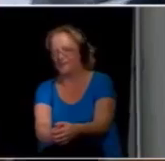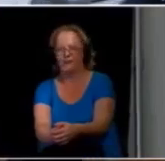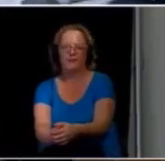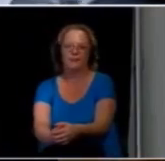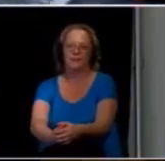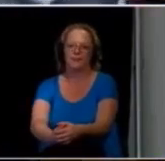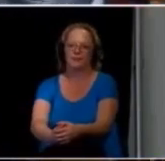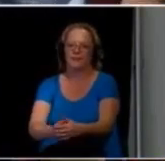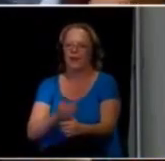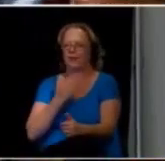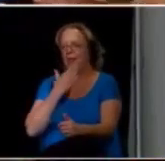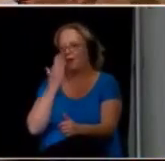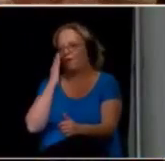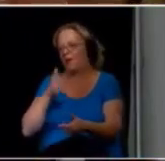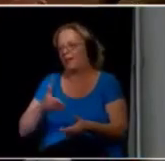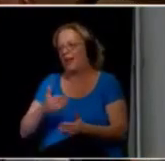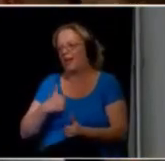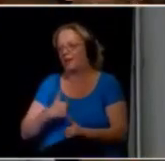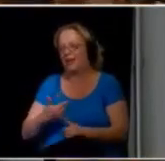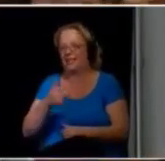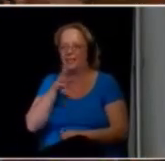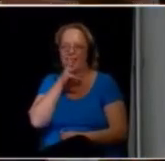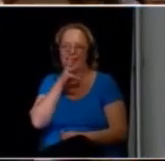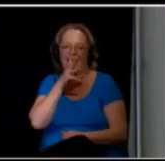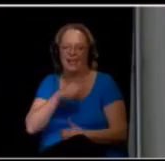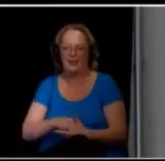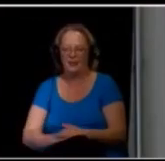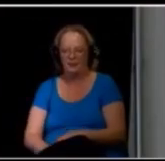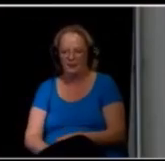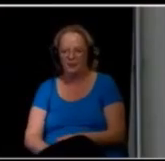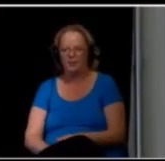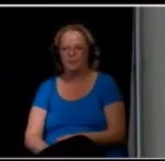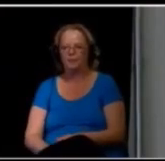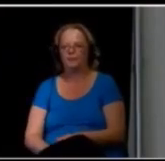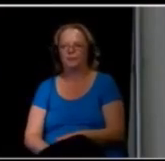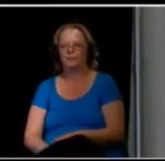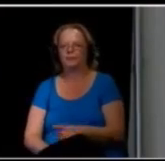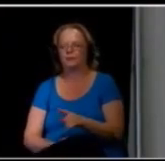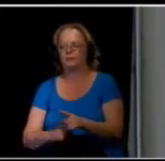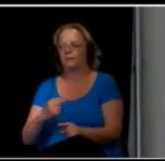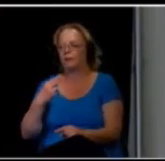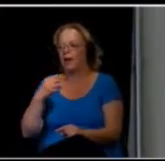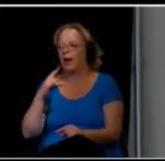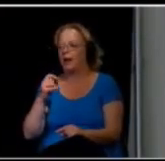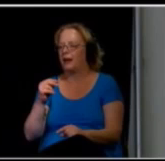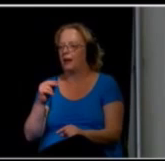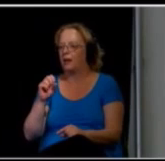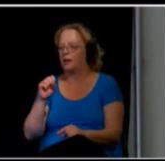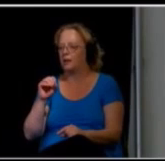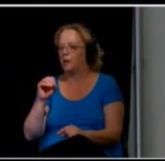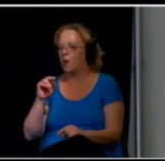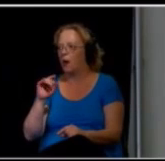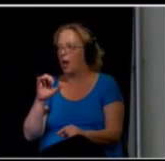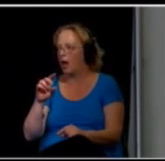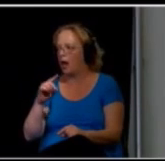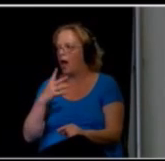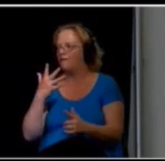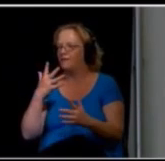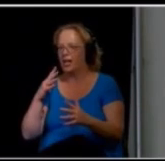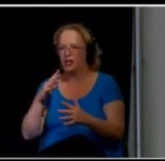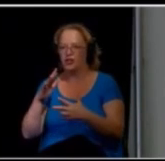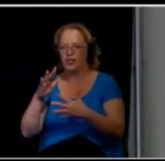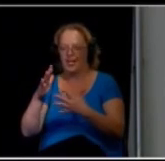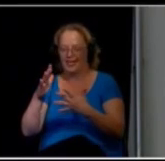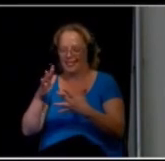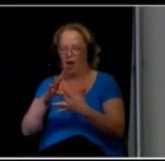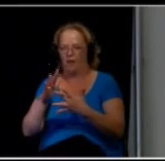Thank you for letting me speak. Of course, absolutely. My name is Hayden Sonad. I'm a shareholder, and I'm finishing up 10th grade tomorrow down in LA. And